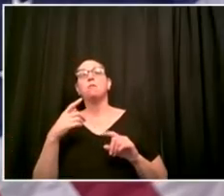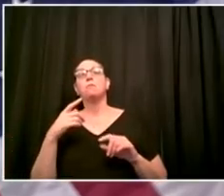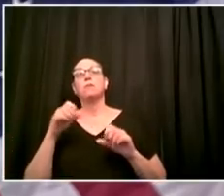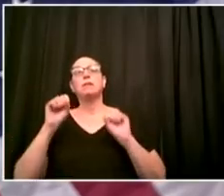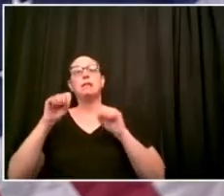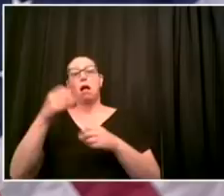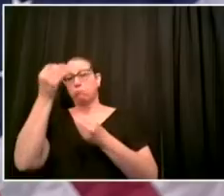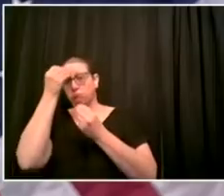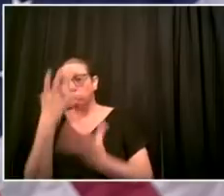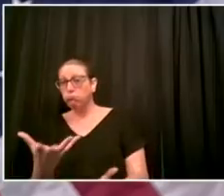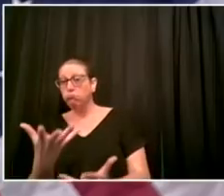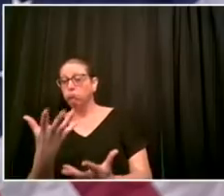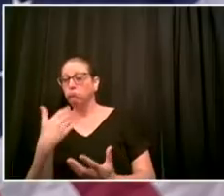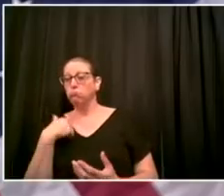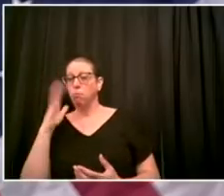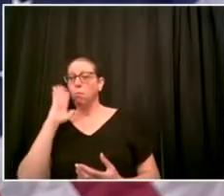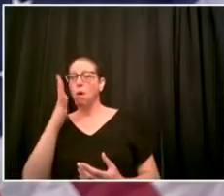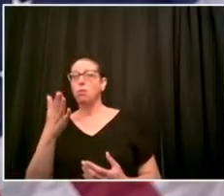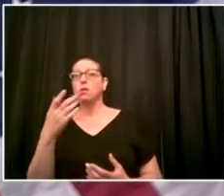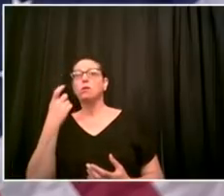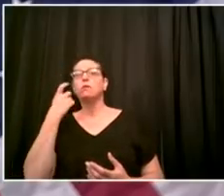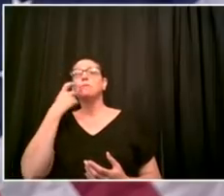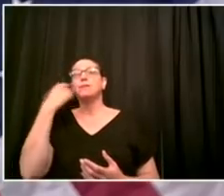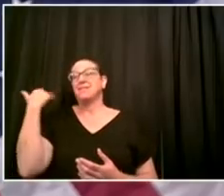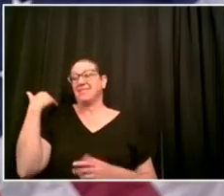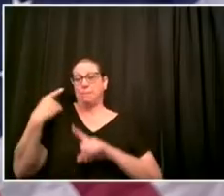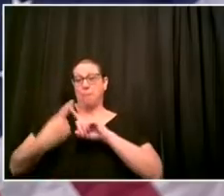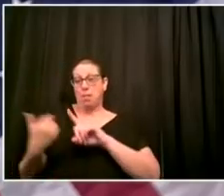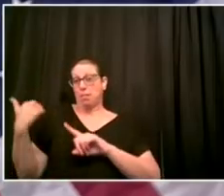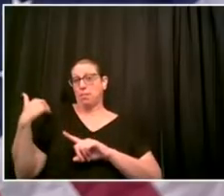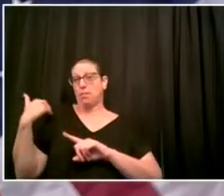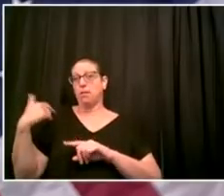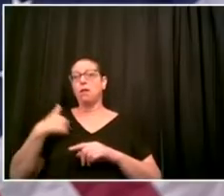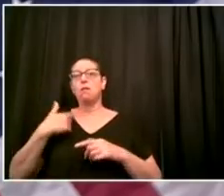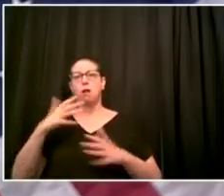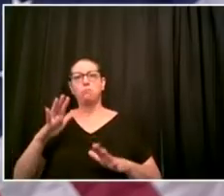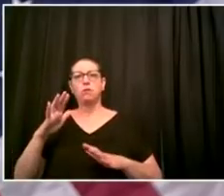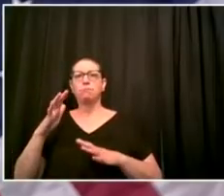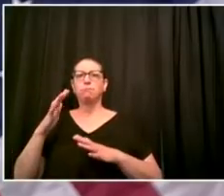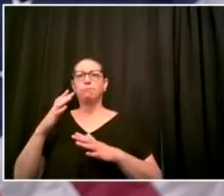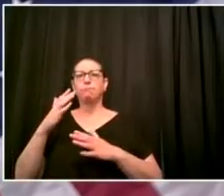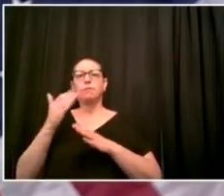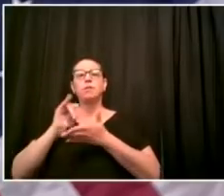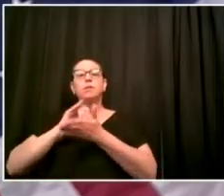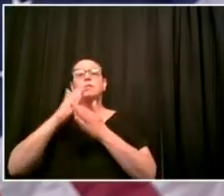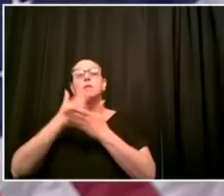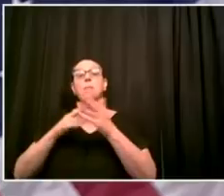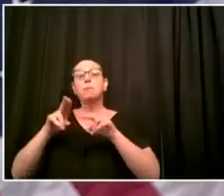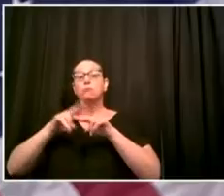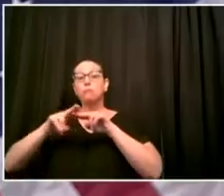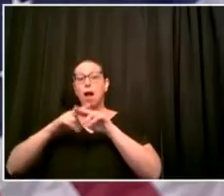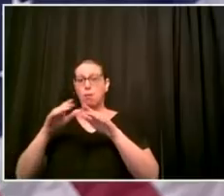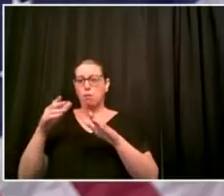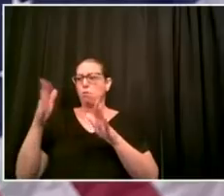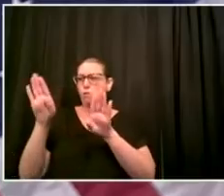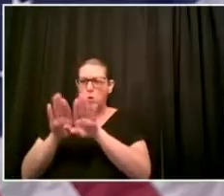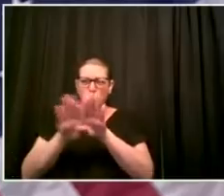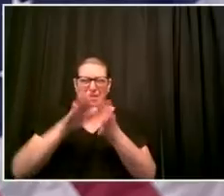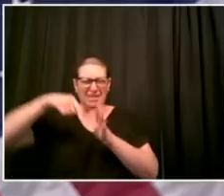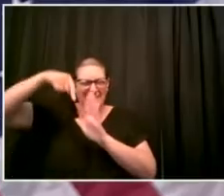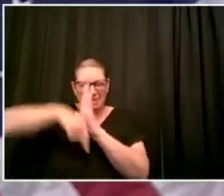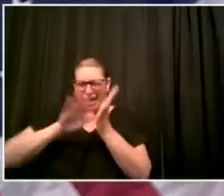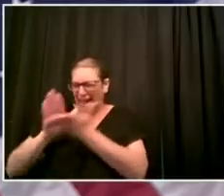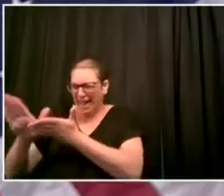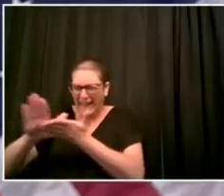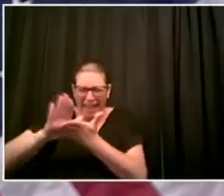lot cleaner. That's great news. But we still have to make sure that we don't end up with a lot of crowded subway cars and buses.